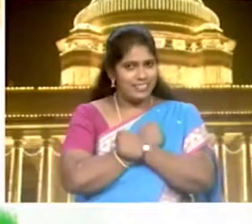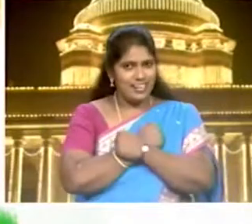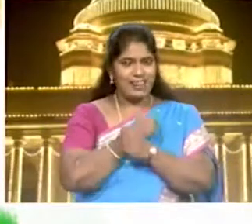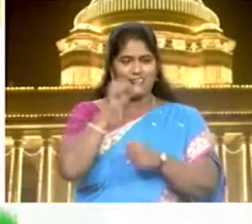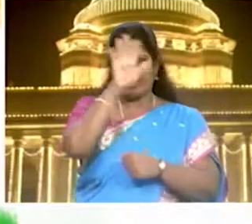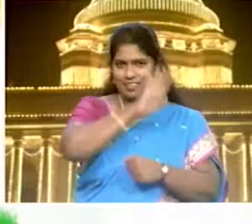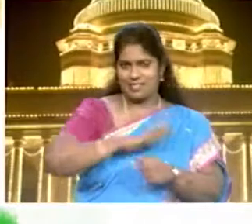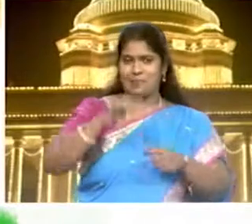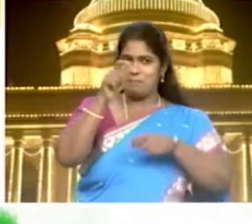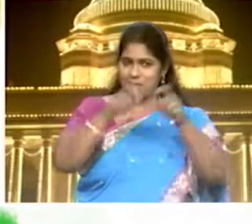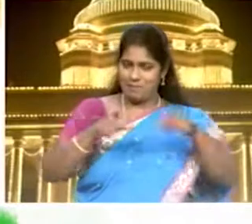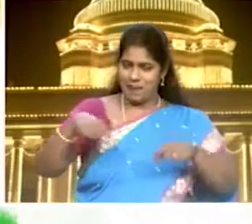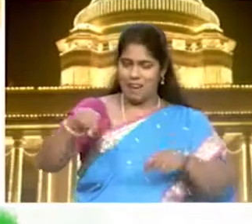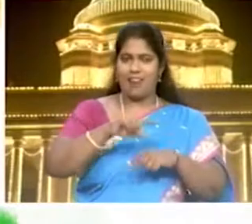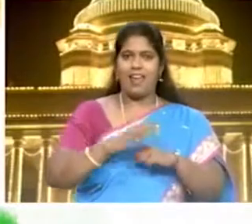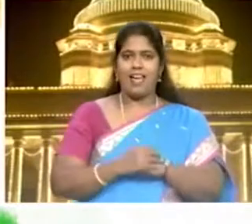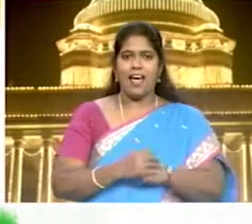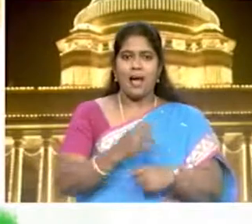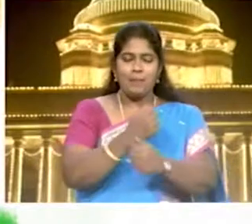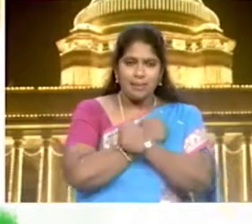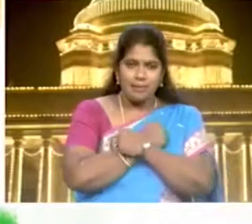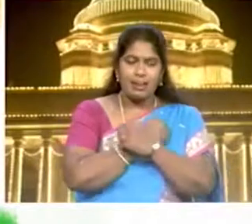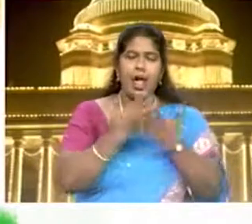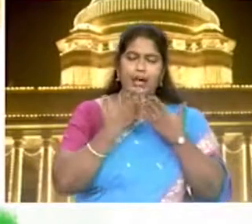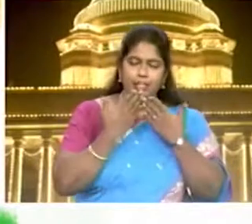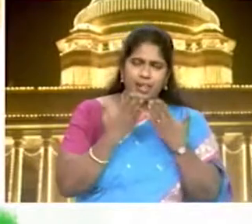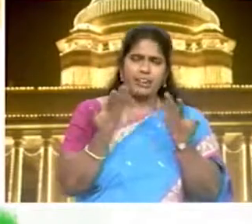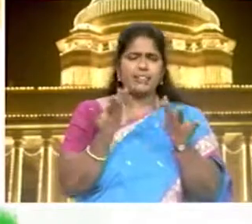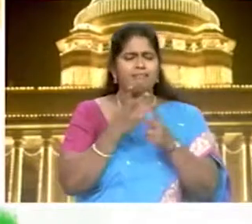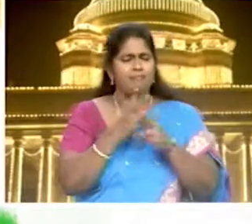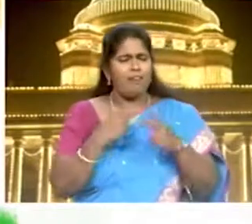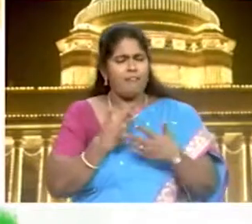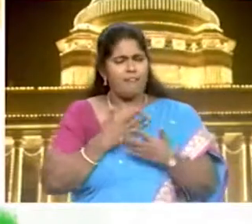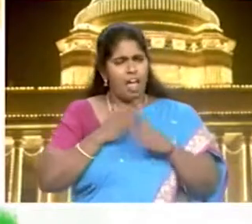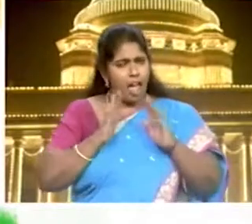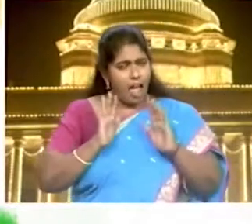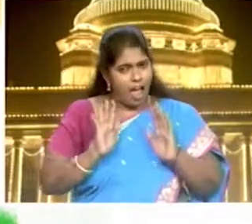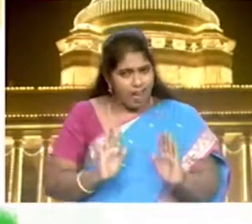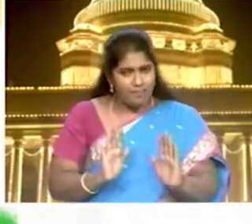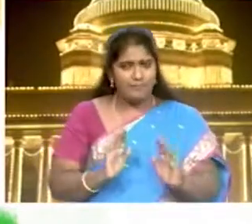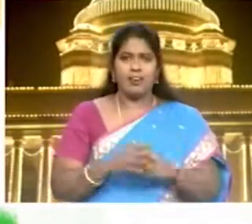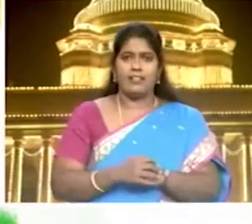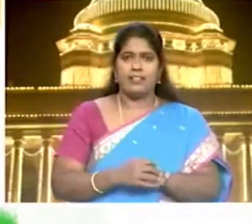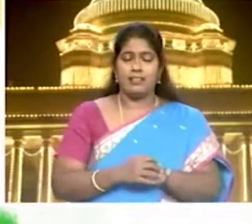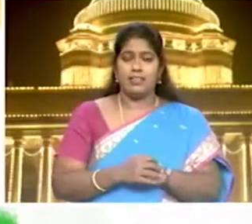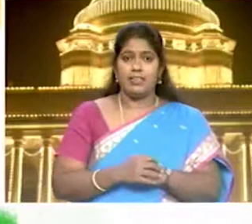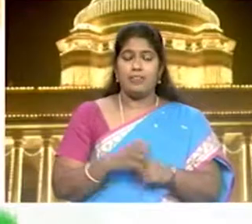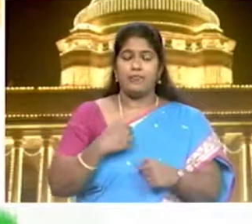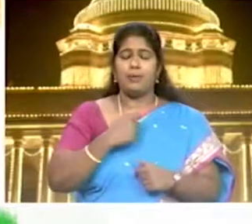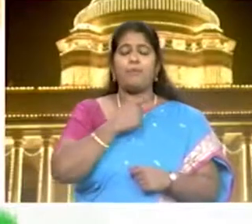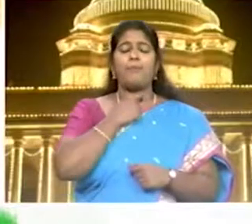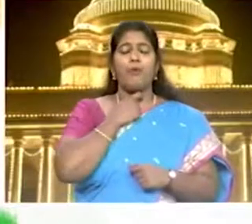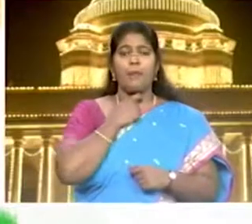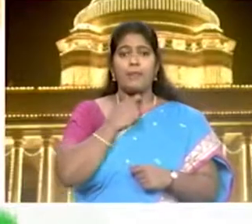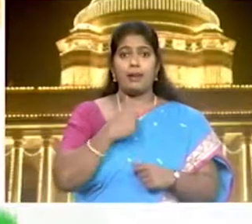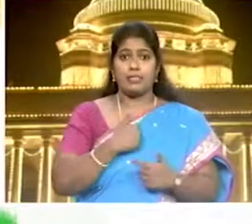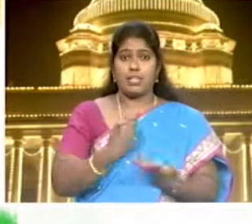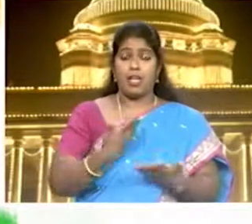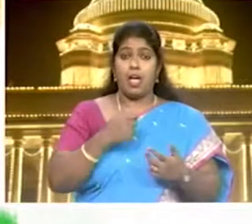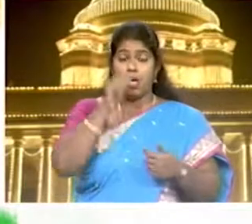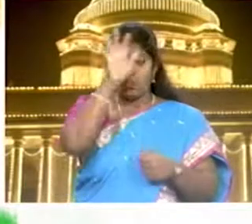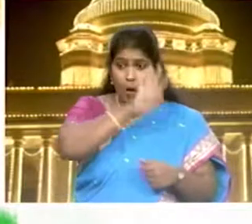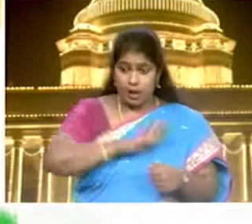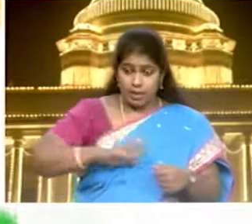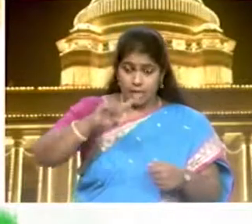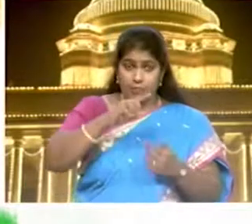has given us everything we have in our life. We should pledge to give everything we can for the sake